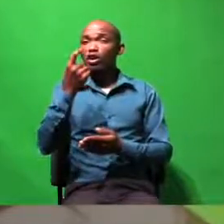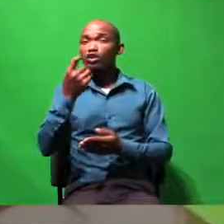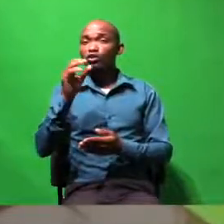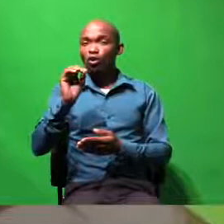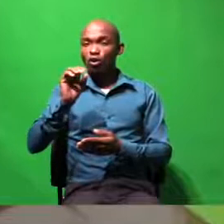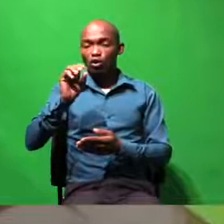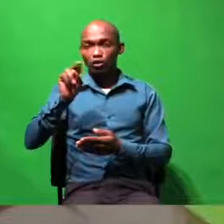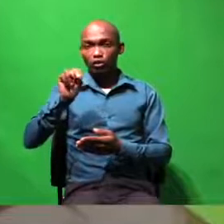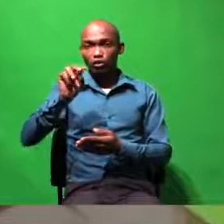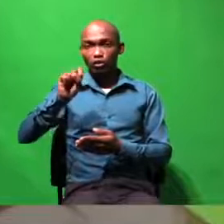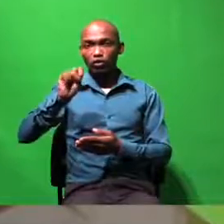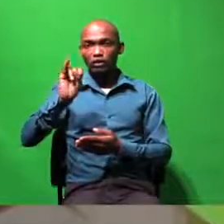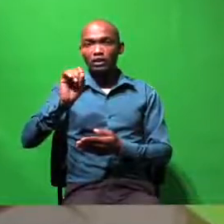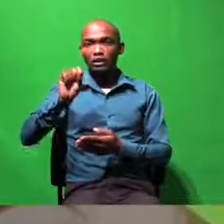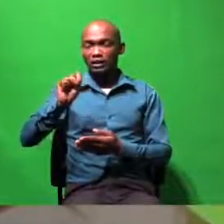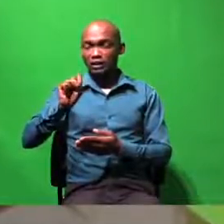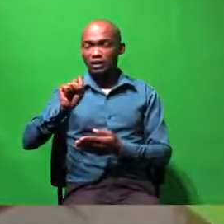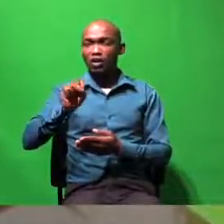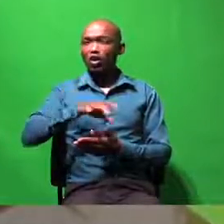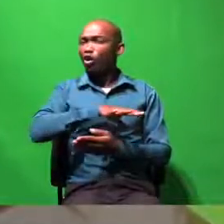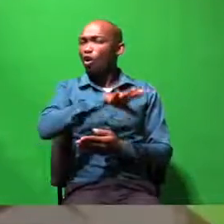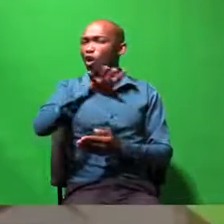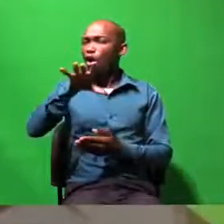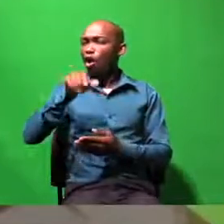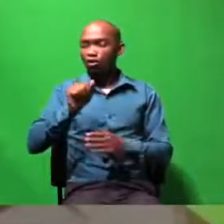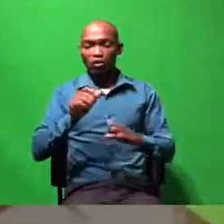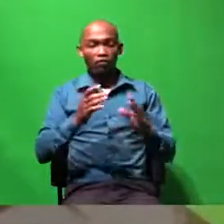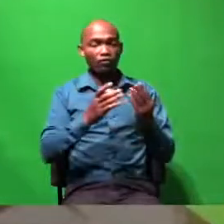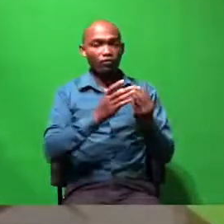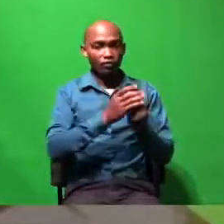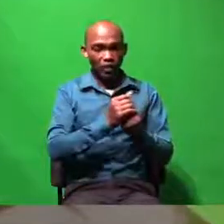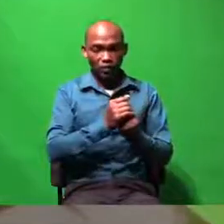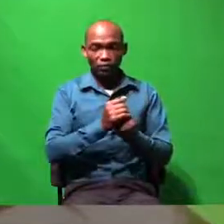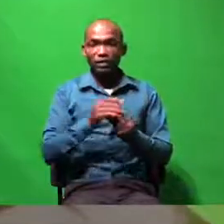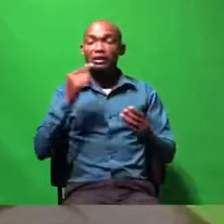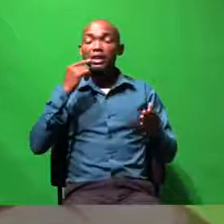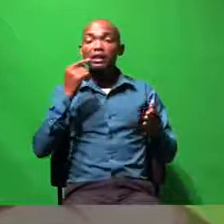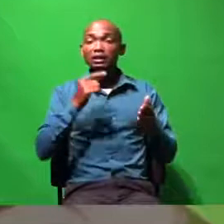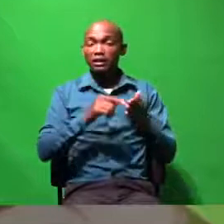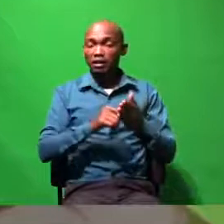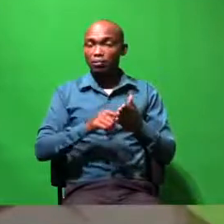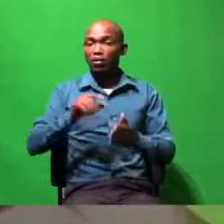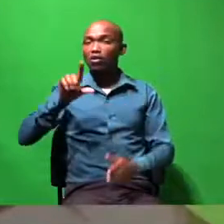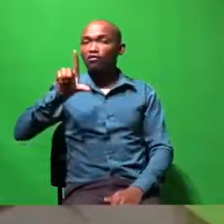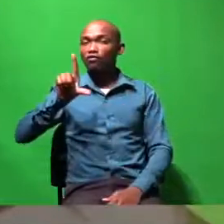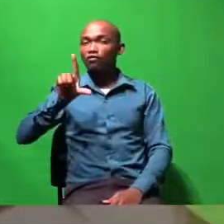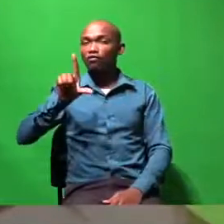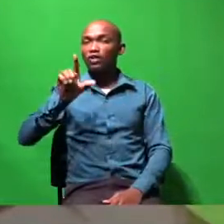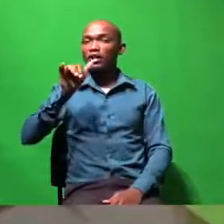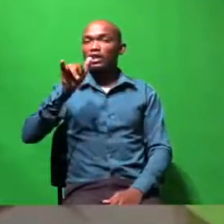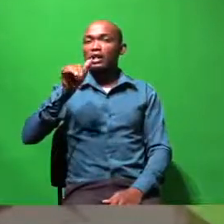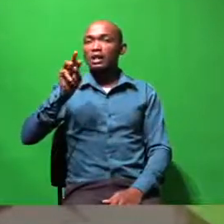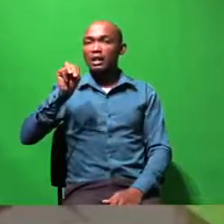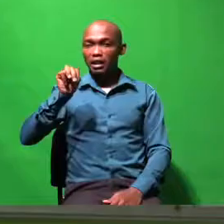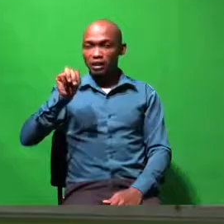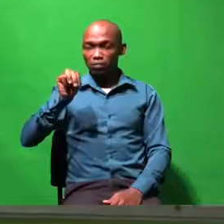tonsils. There is tonsils. All of them are example of lymph organs, or